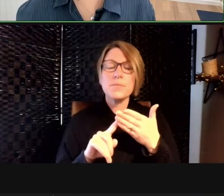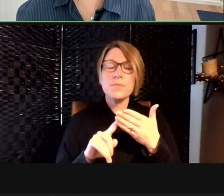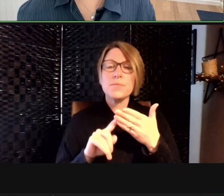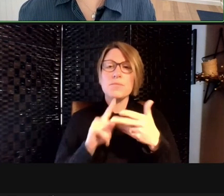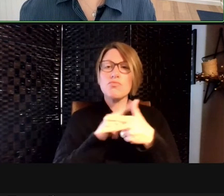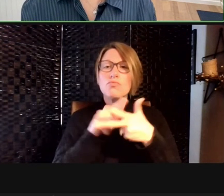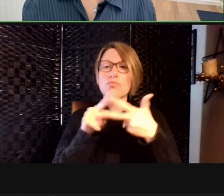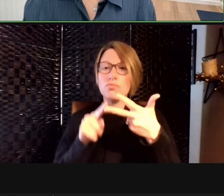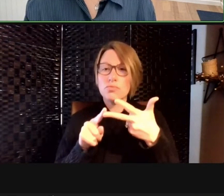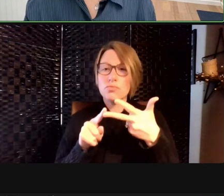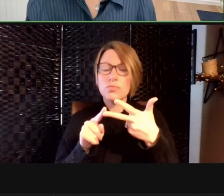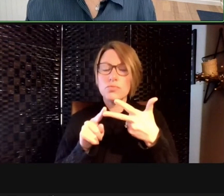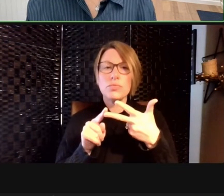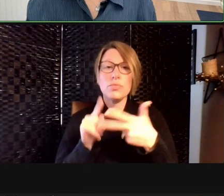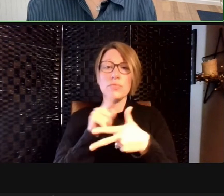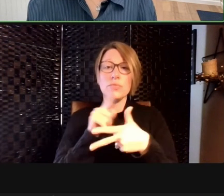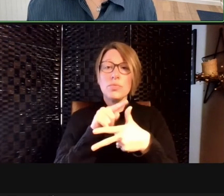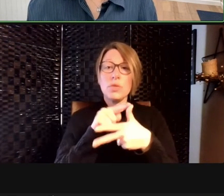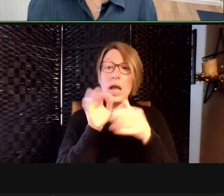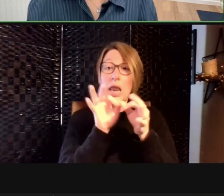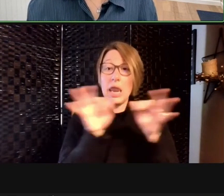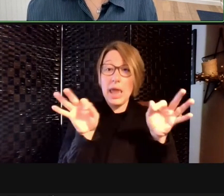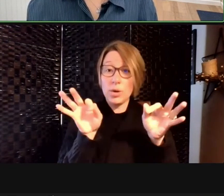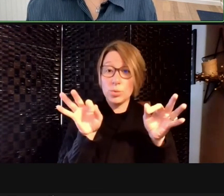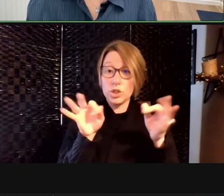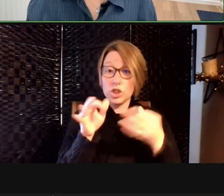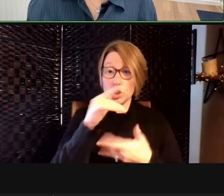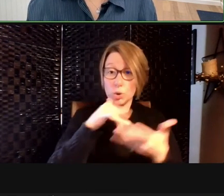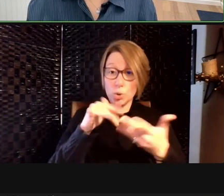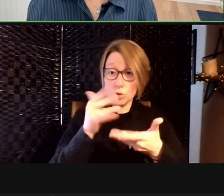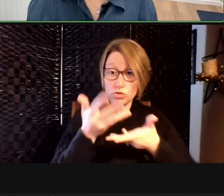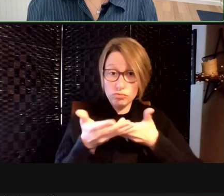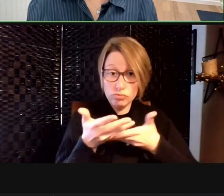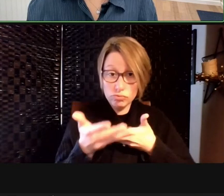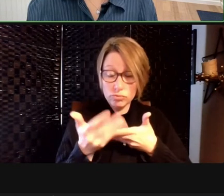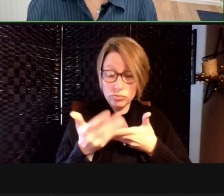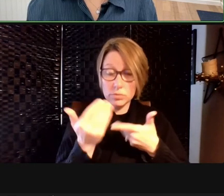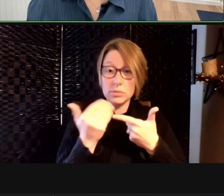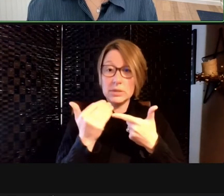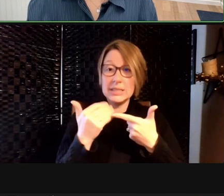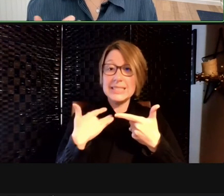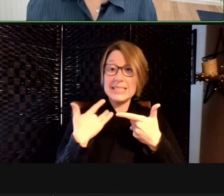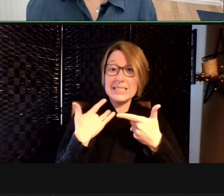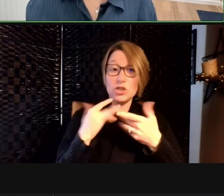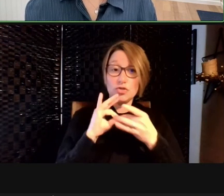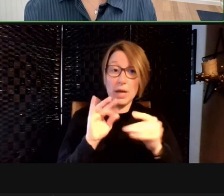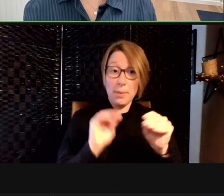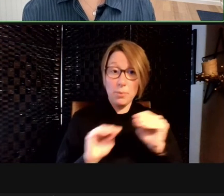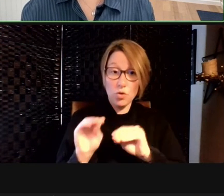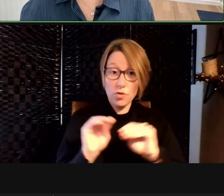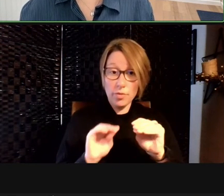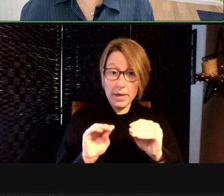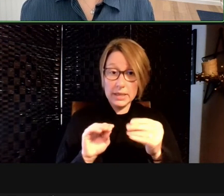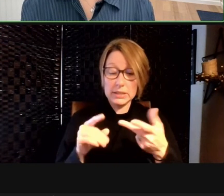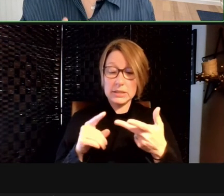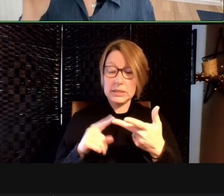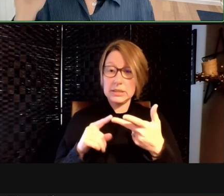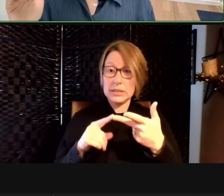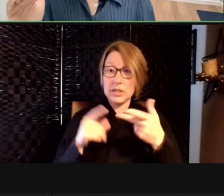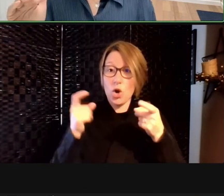areas, language and social engagement, sensory related movements, and then coping with stressful demands from the